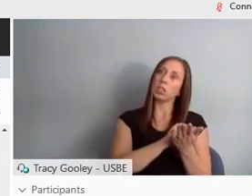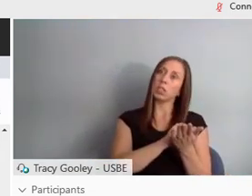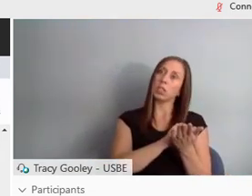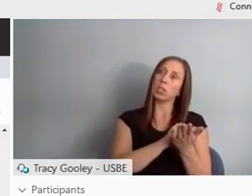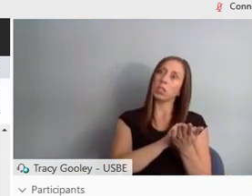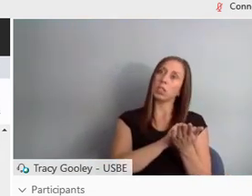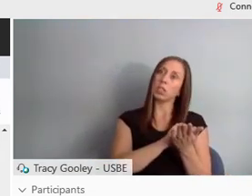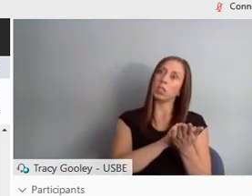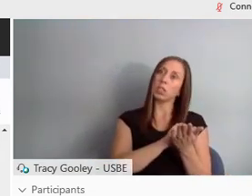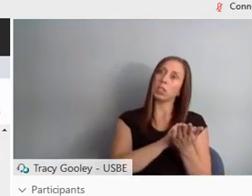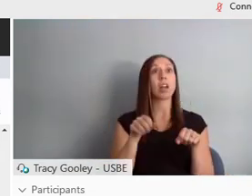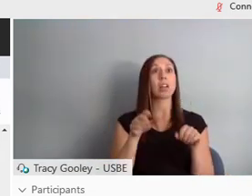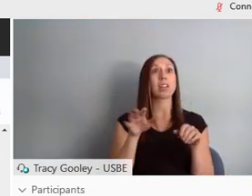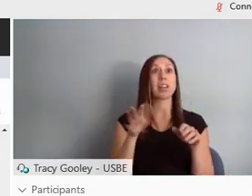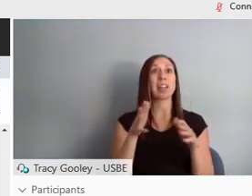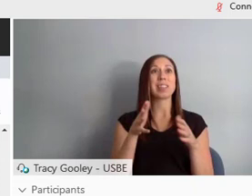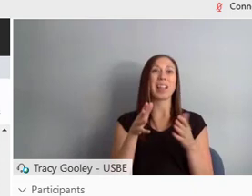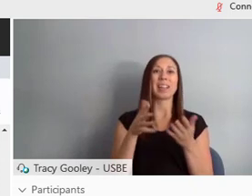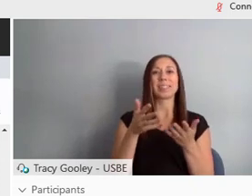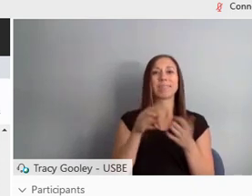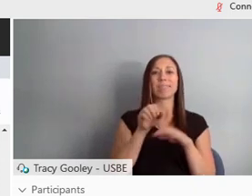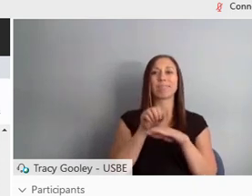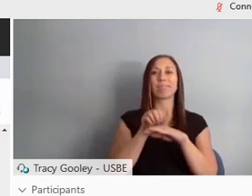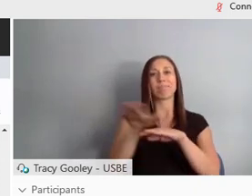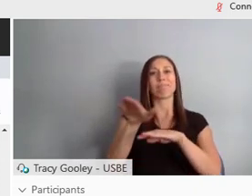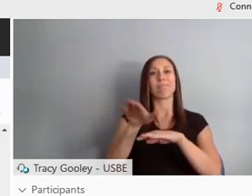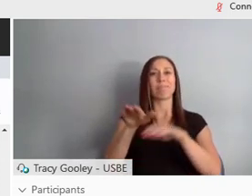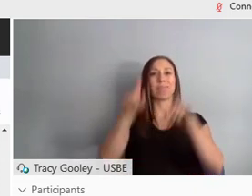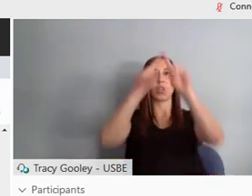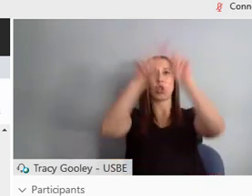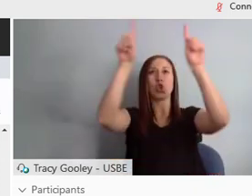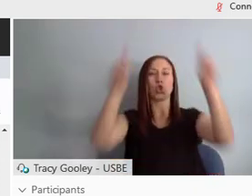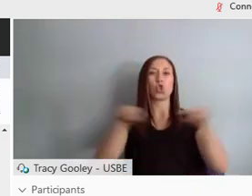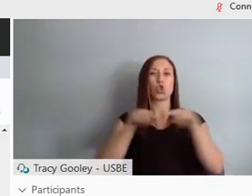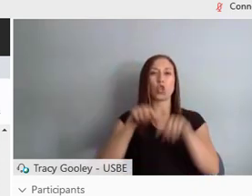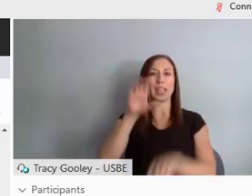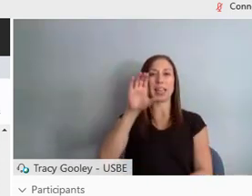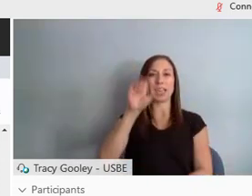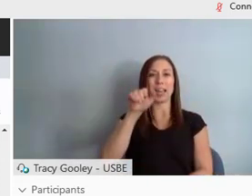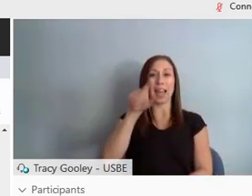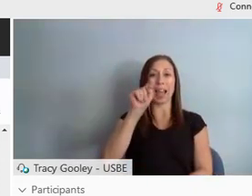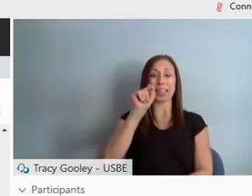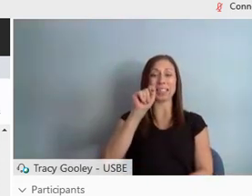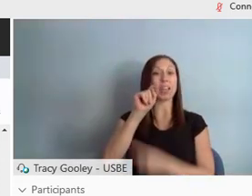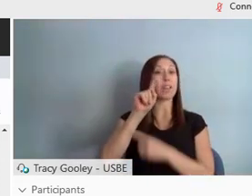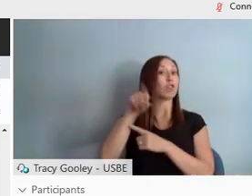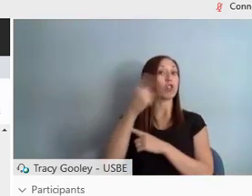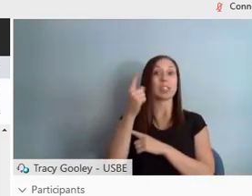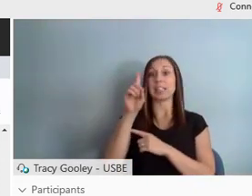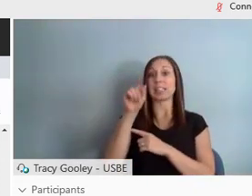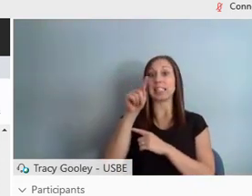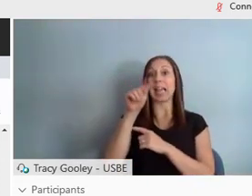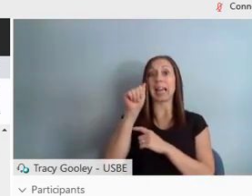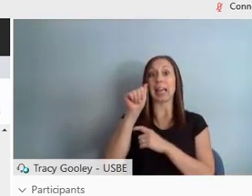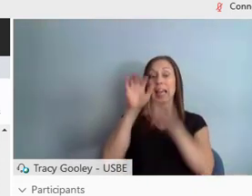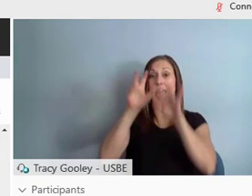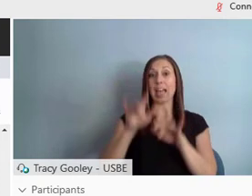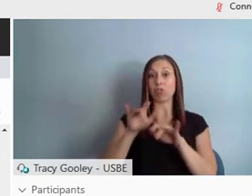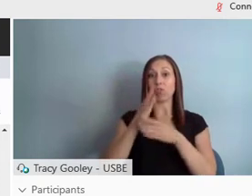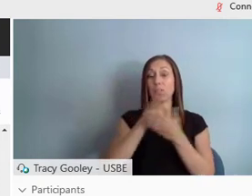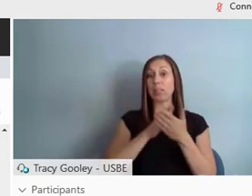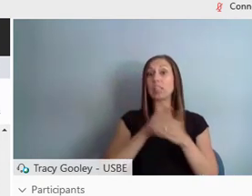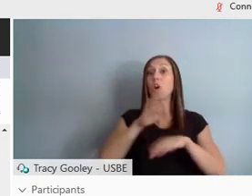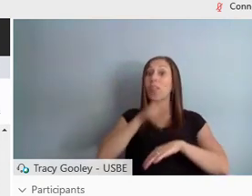to record kind of like a screencast of just the data entry piece on